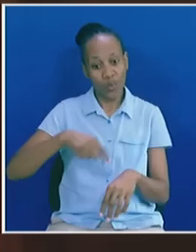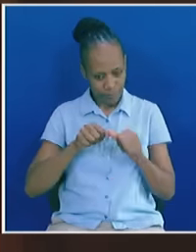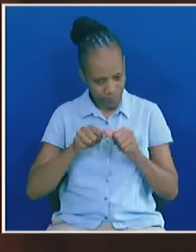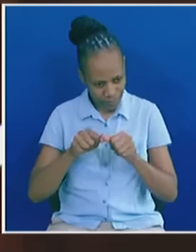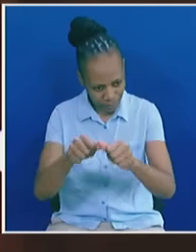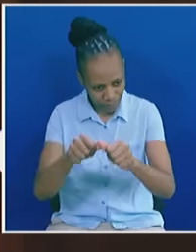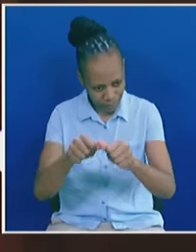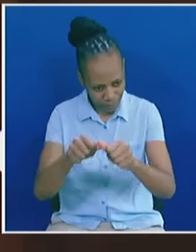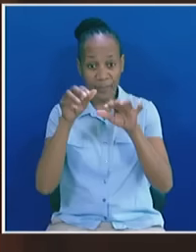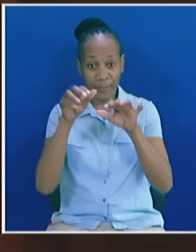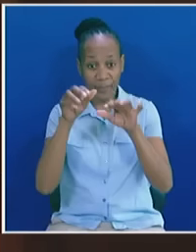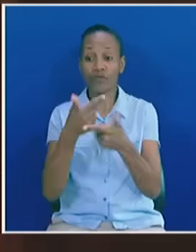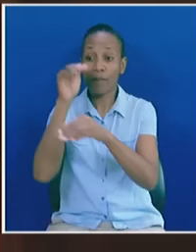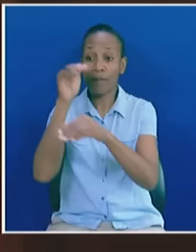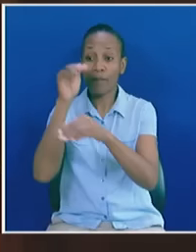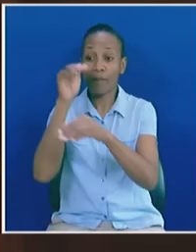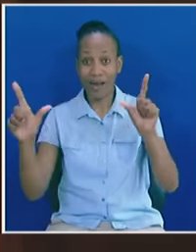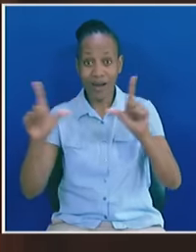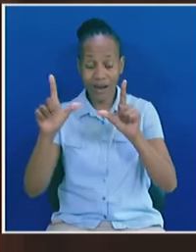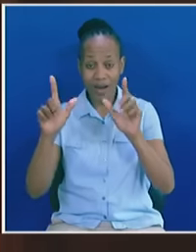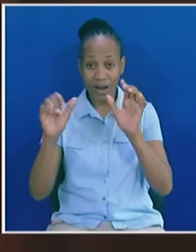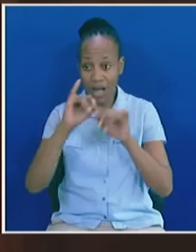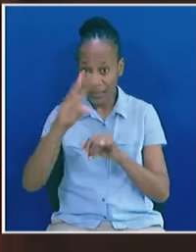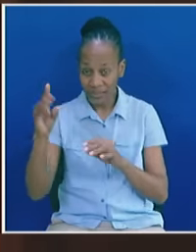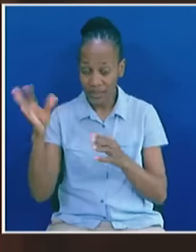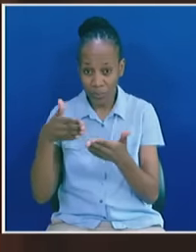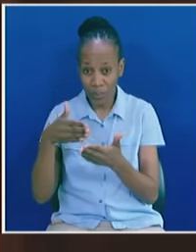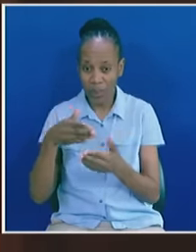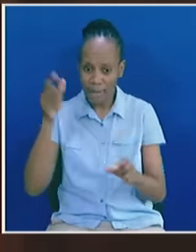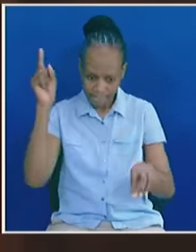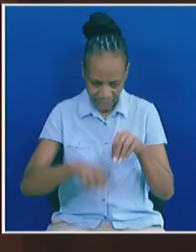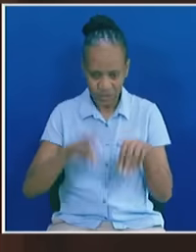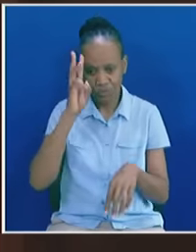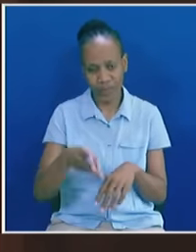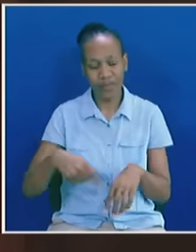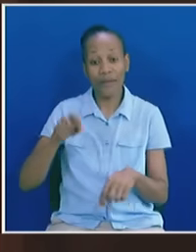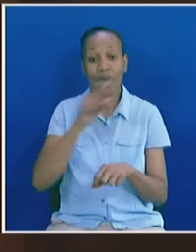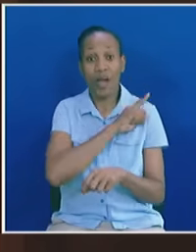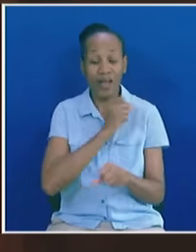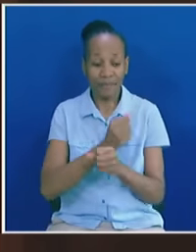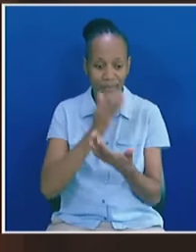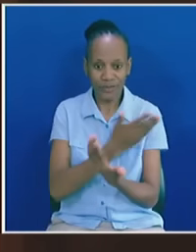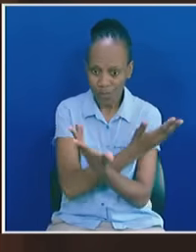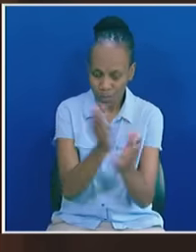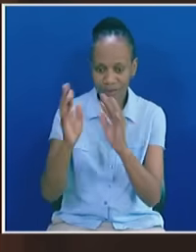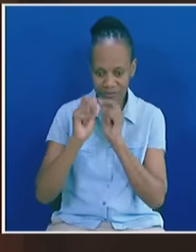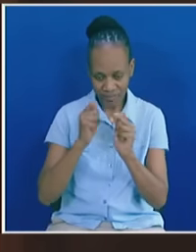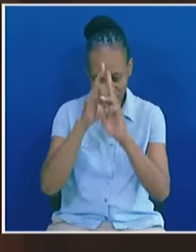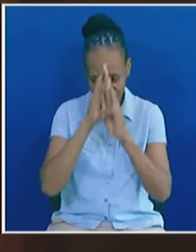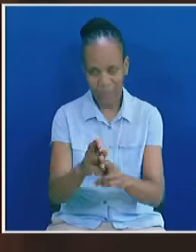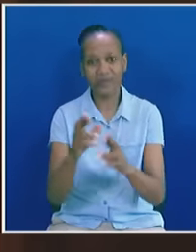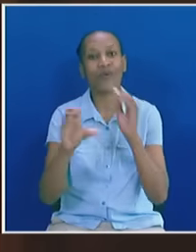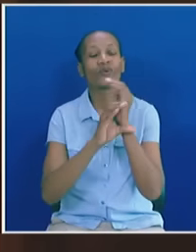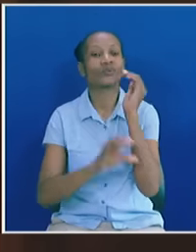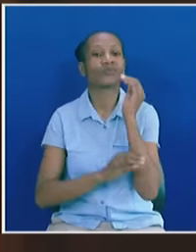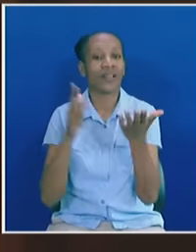in the country, as it is our responsibility to ensure that all of us comply with the rule of law and uphold the Constitution. Working